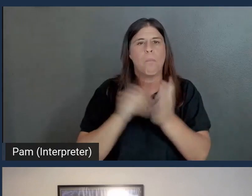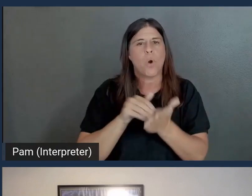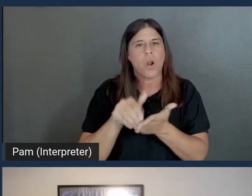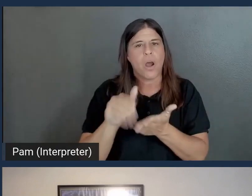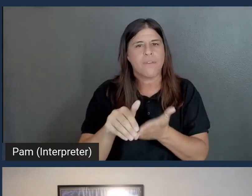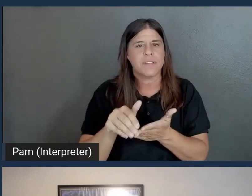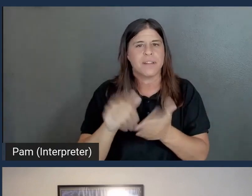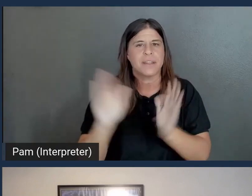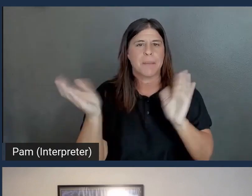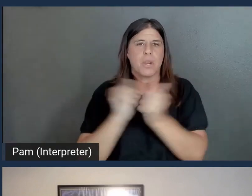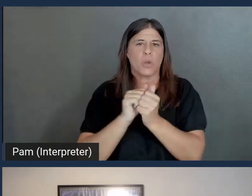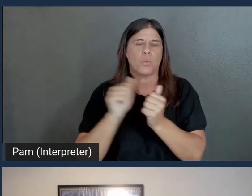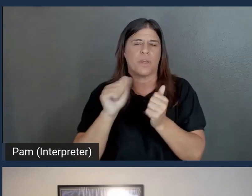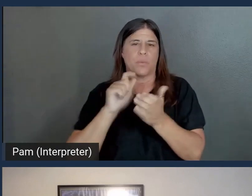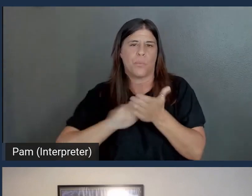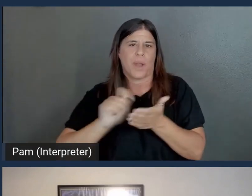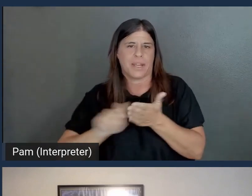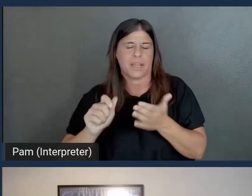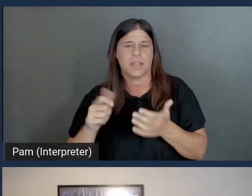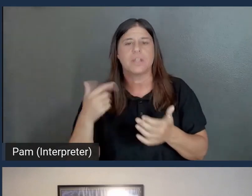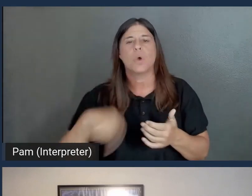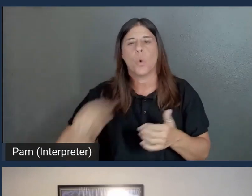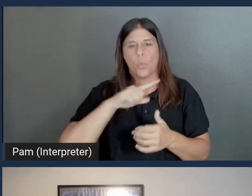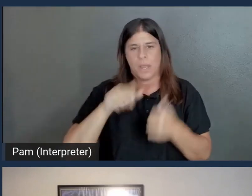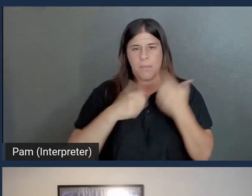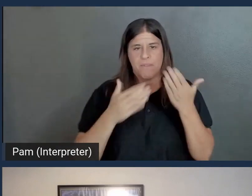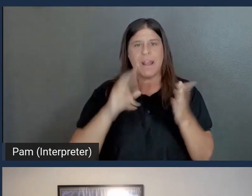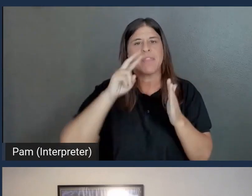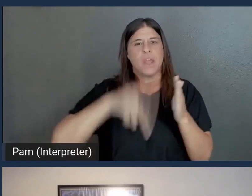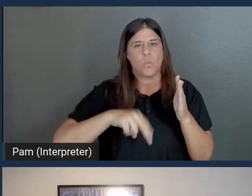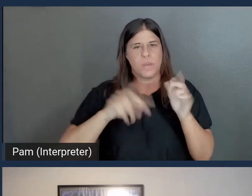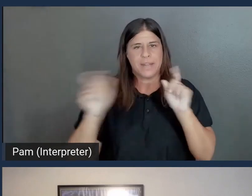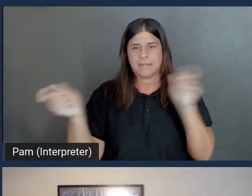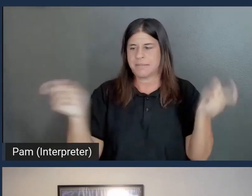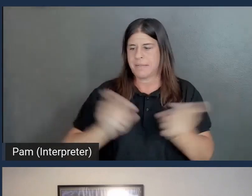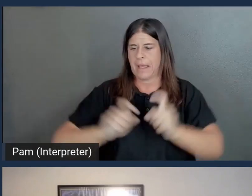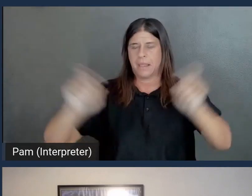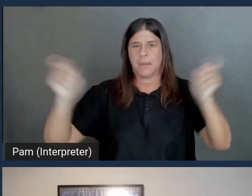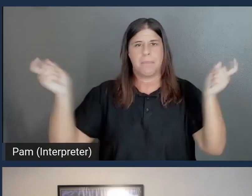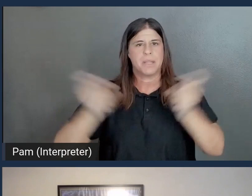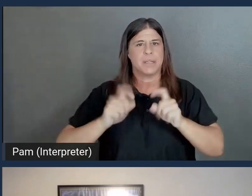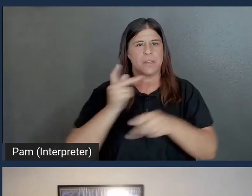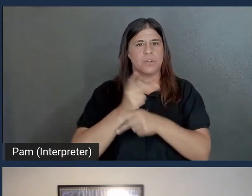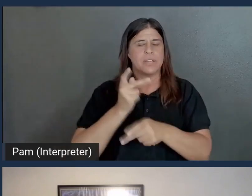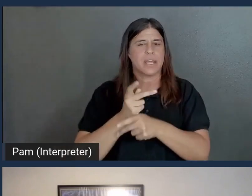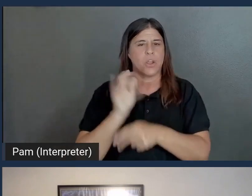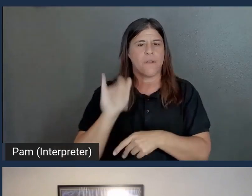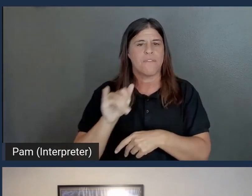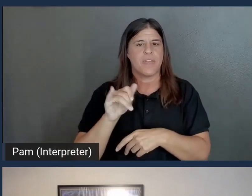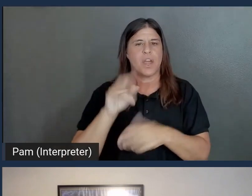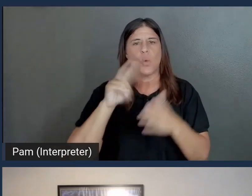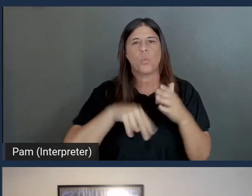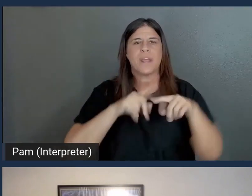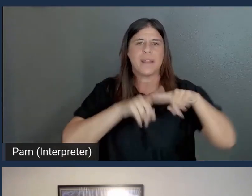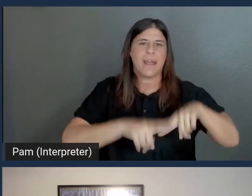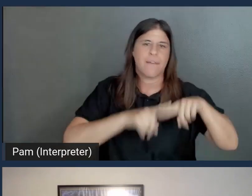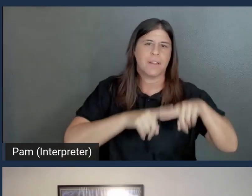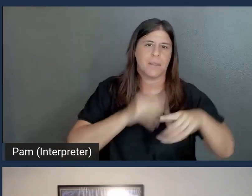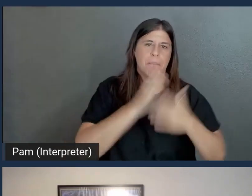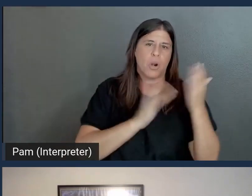writing them. So that we provide that read scalability to be able to handle those sorts of the read heavy side of that